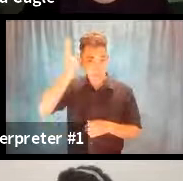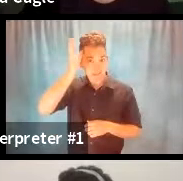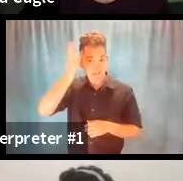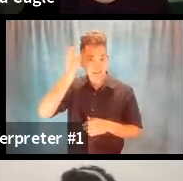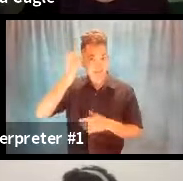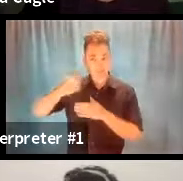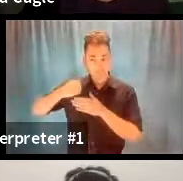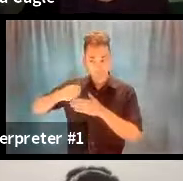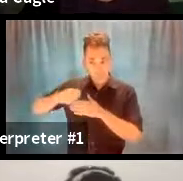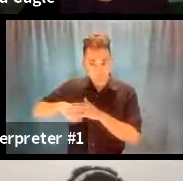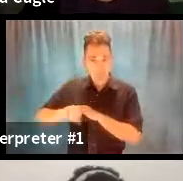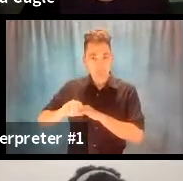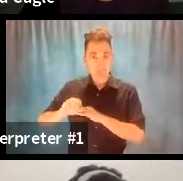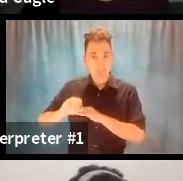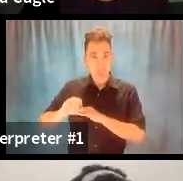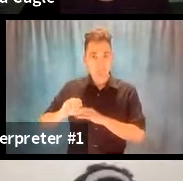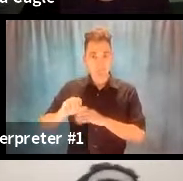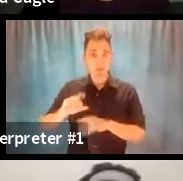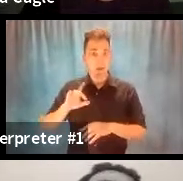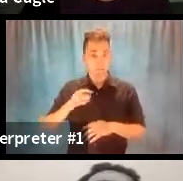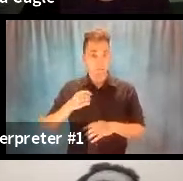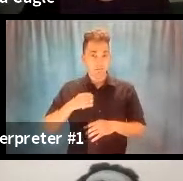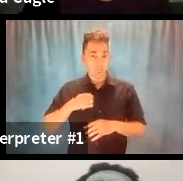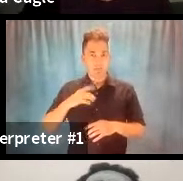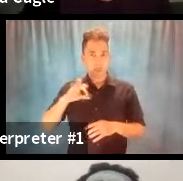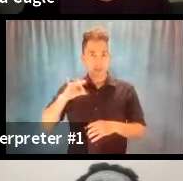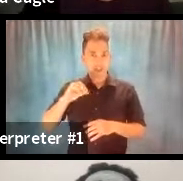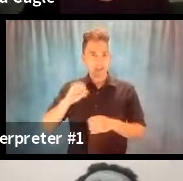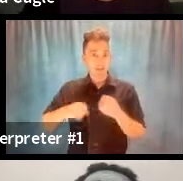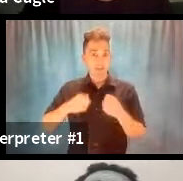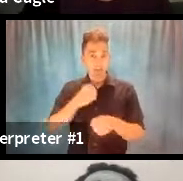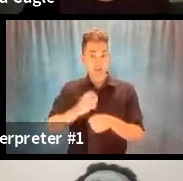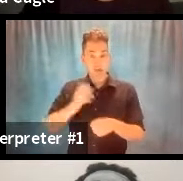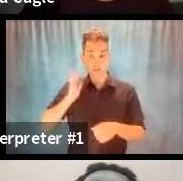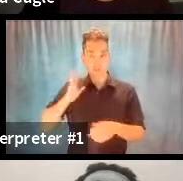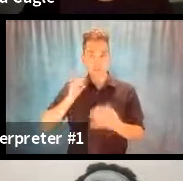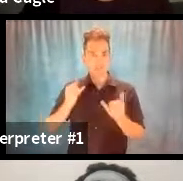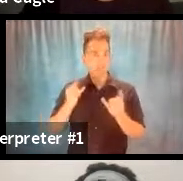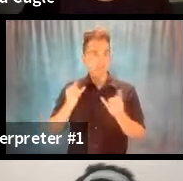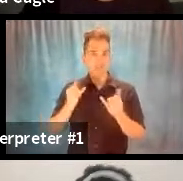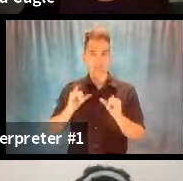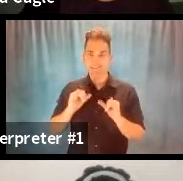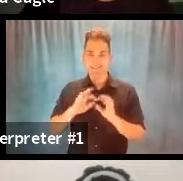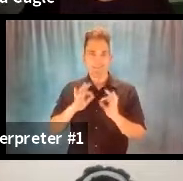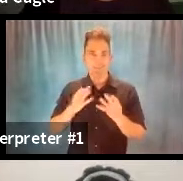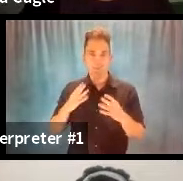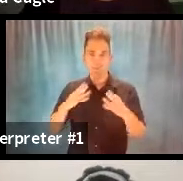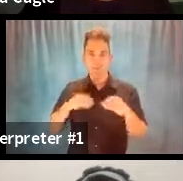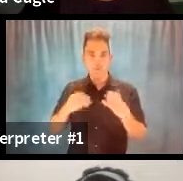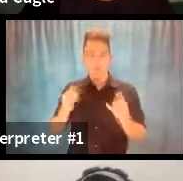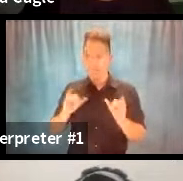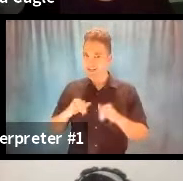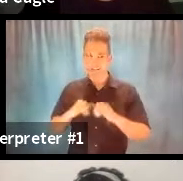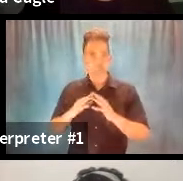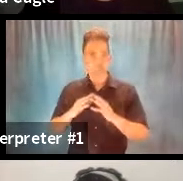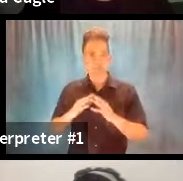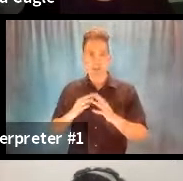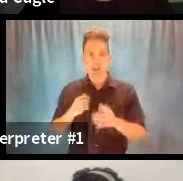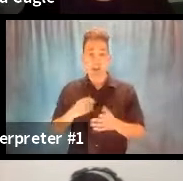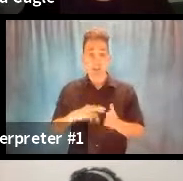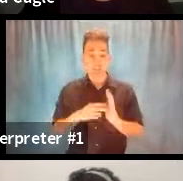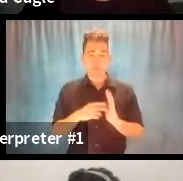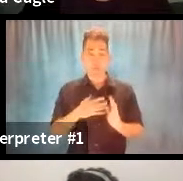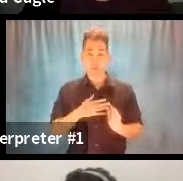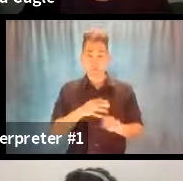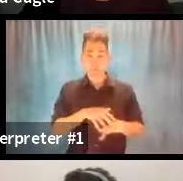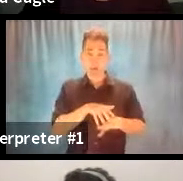years ago is still owned by my family in Dutchtown. So we have really deep roots in St. Louis. I have spent